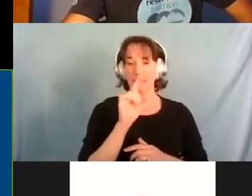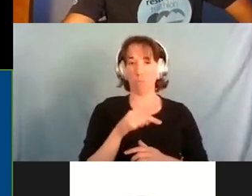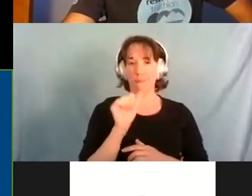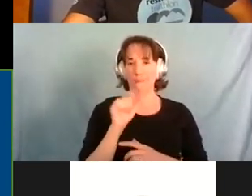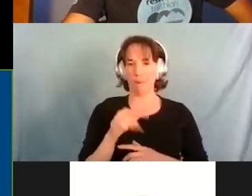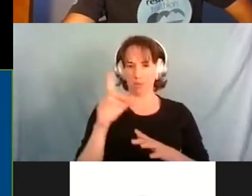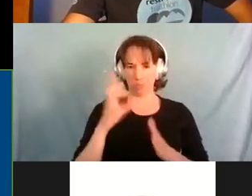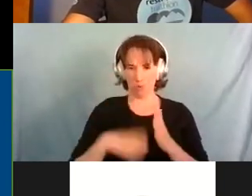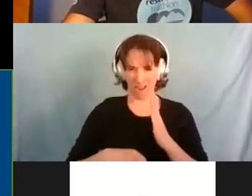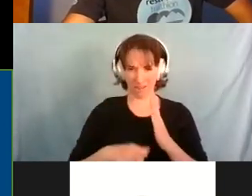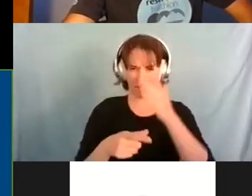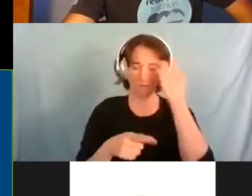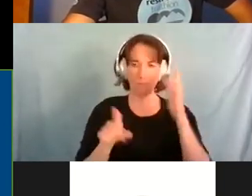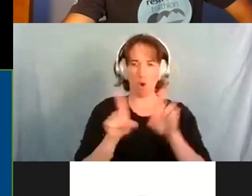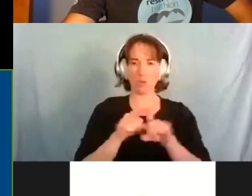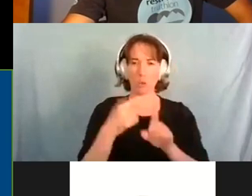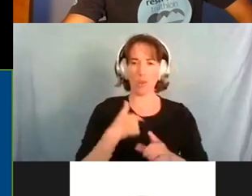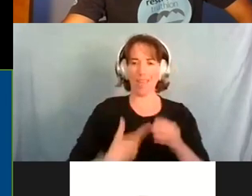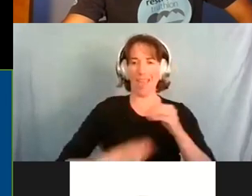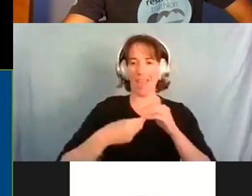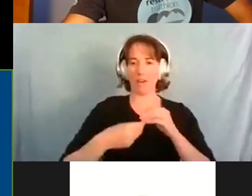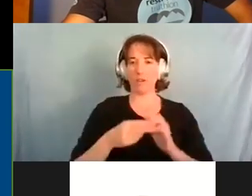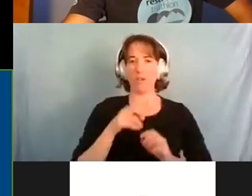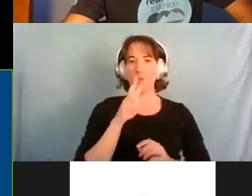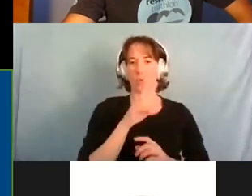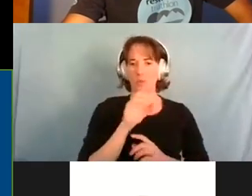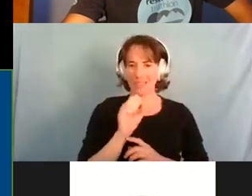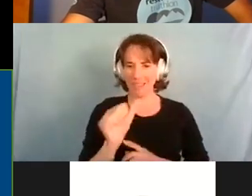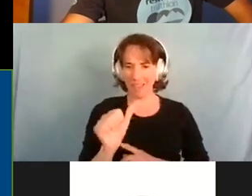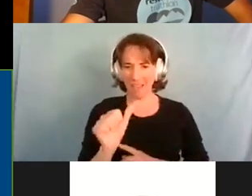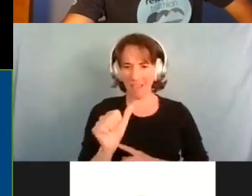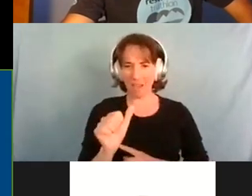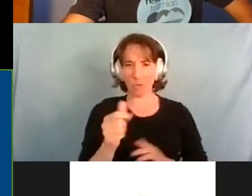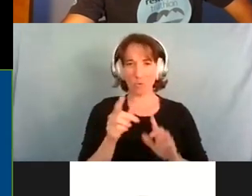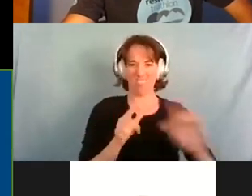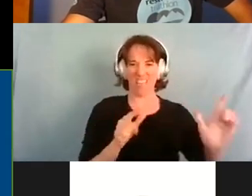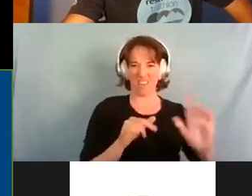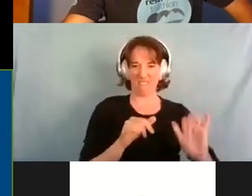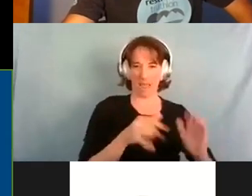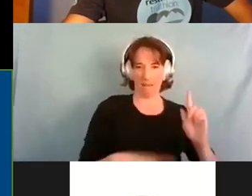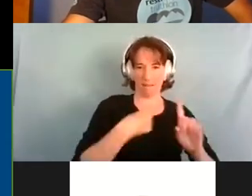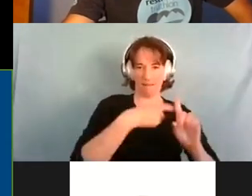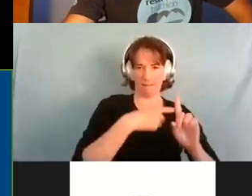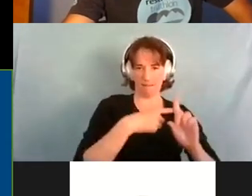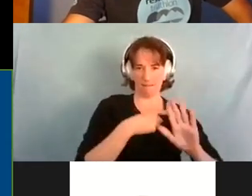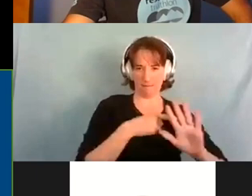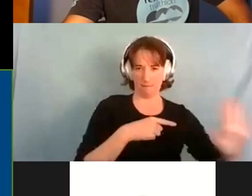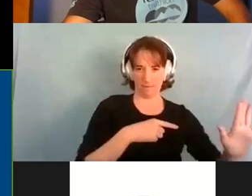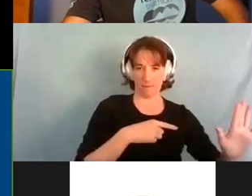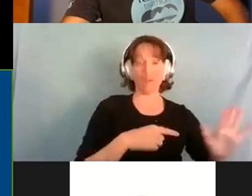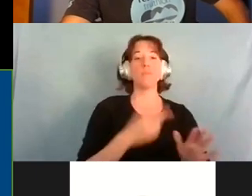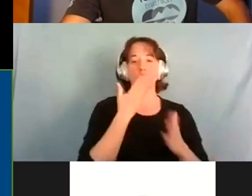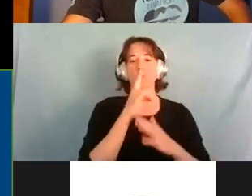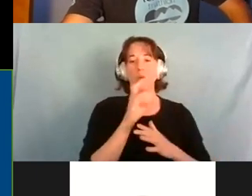QSA to the left of that addition sign? That is a good question. So inside that little parentheses